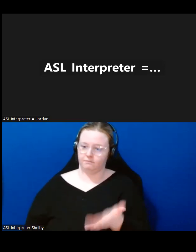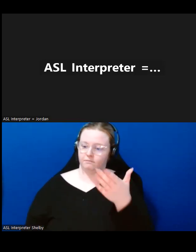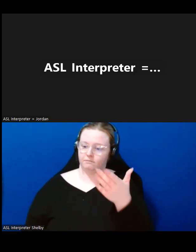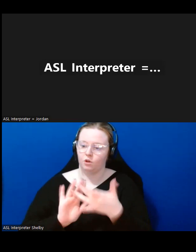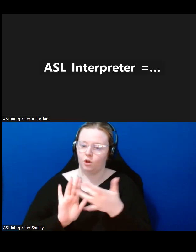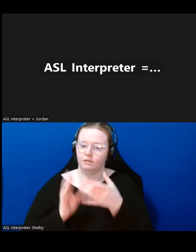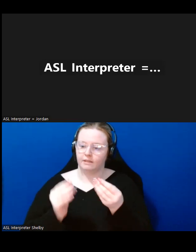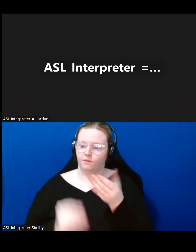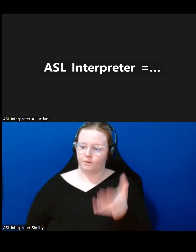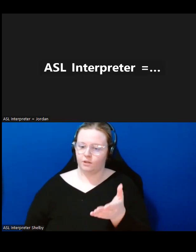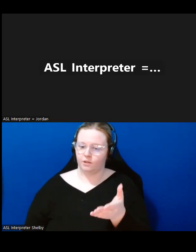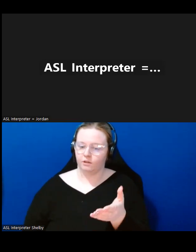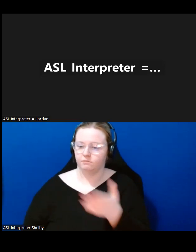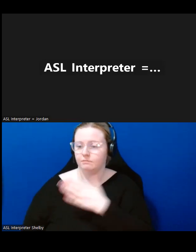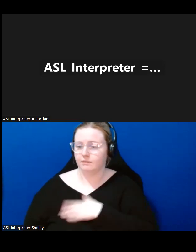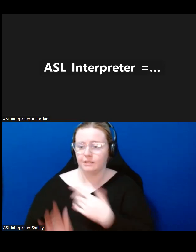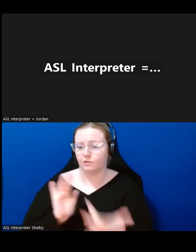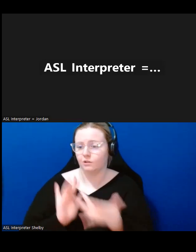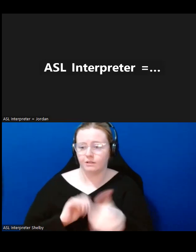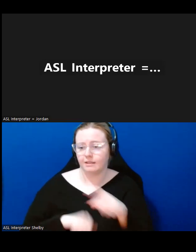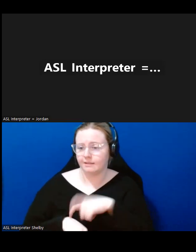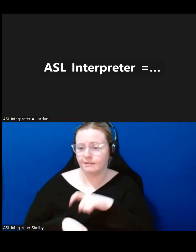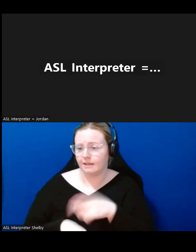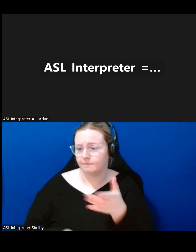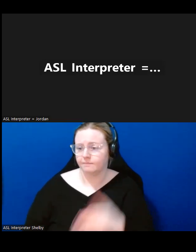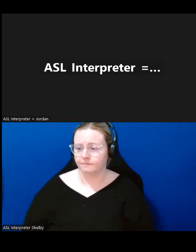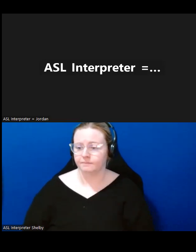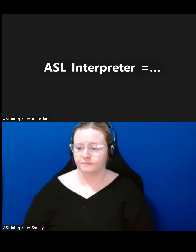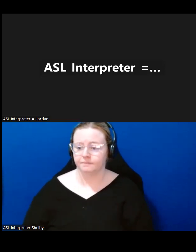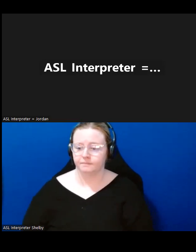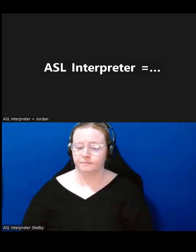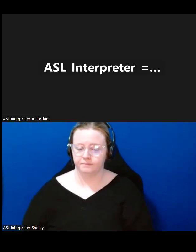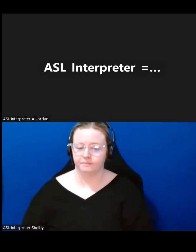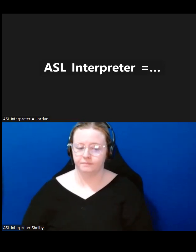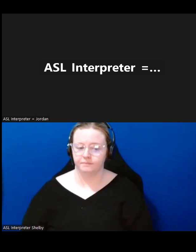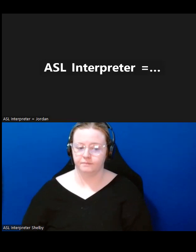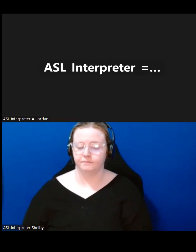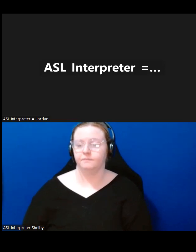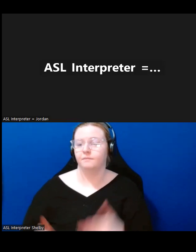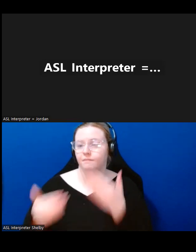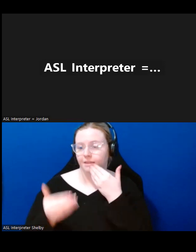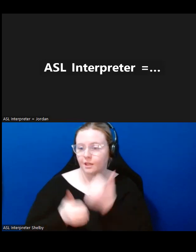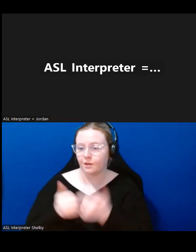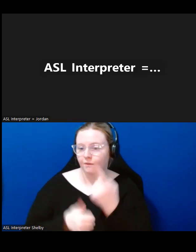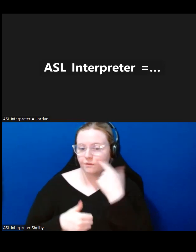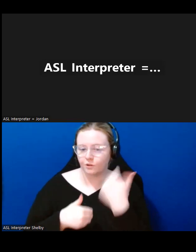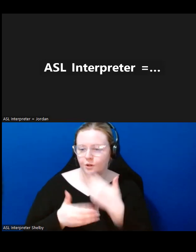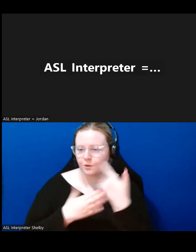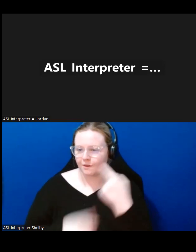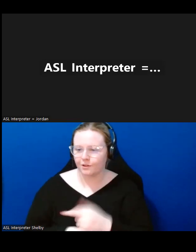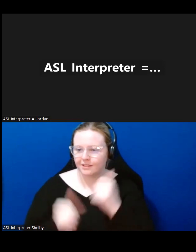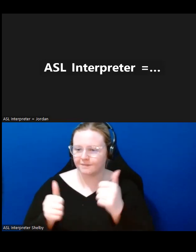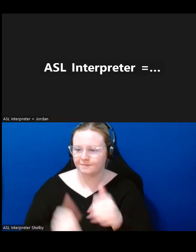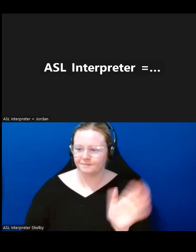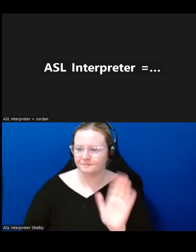on the screen. Please don't hesitate to reach out. And thank you, everybody, for joining today. Have a lovely day.